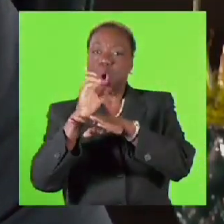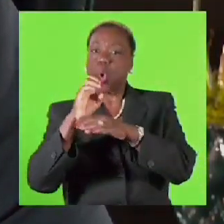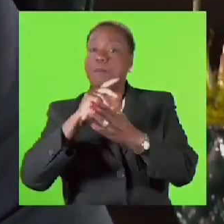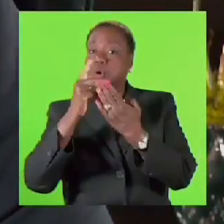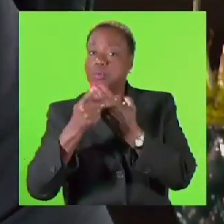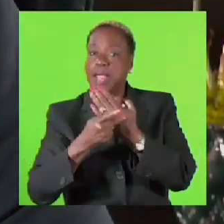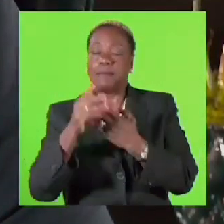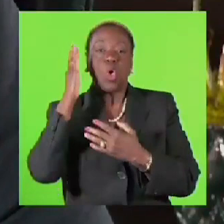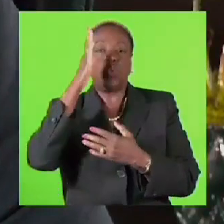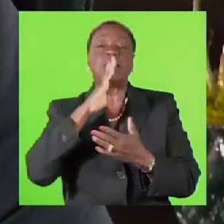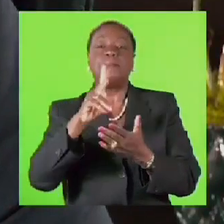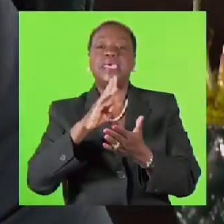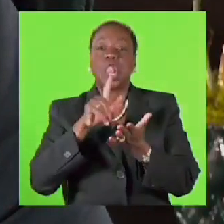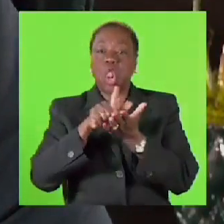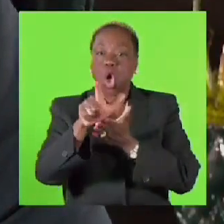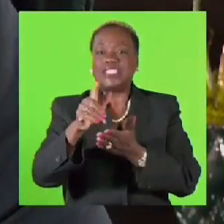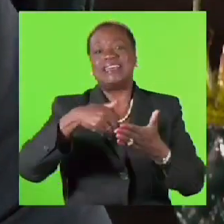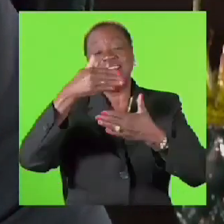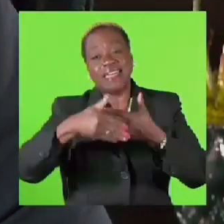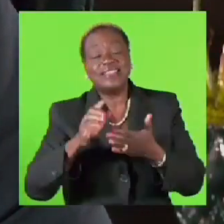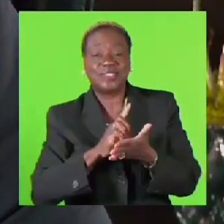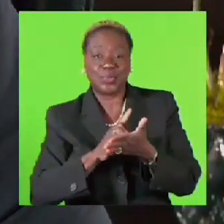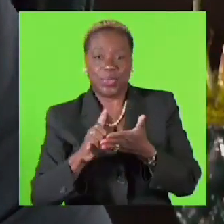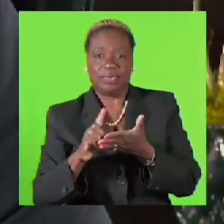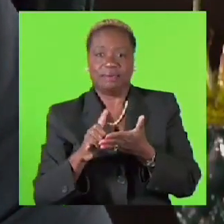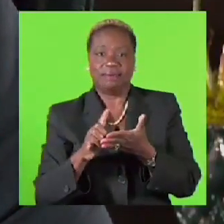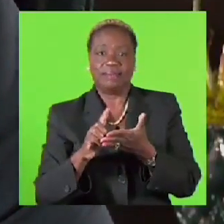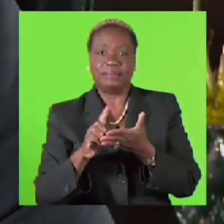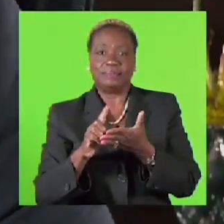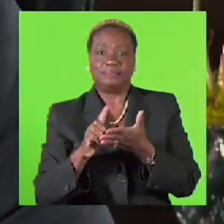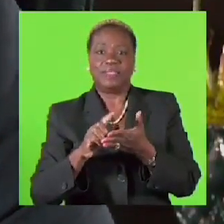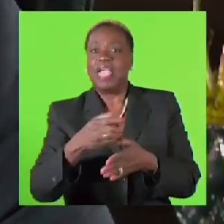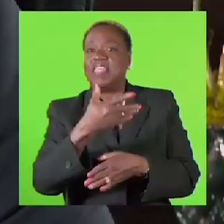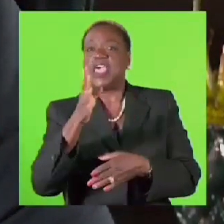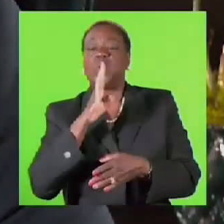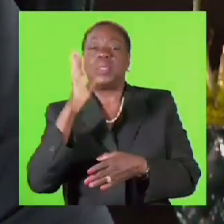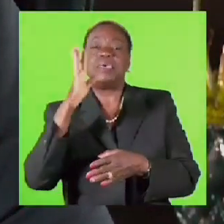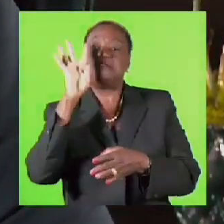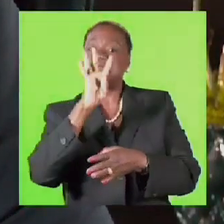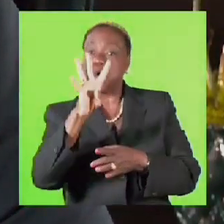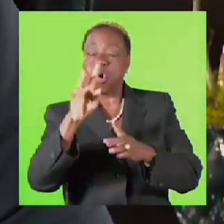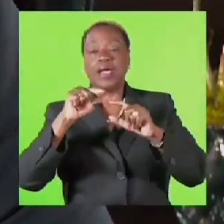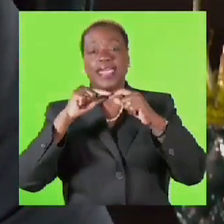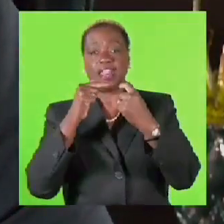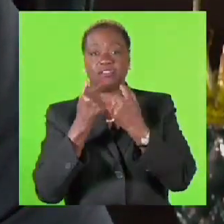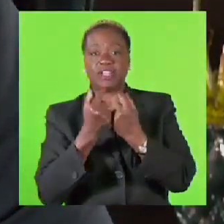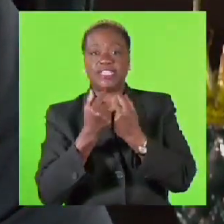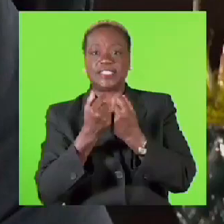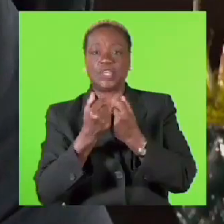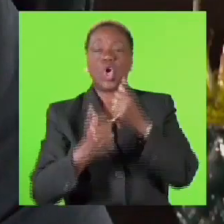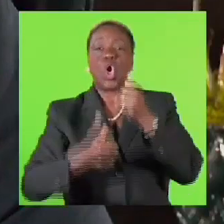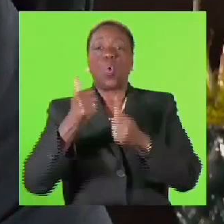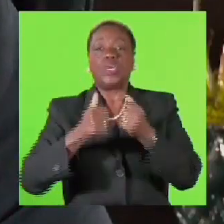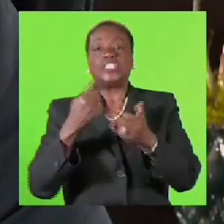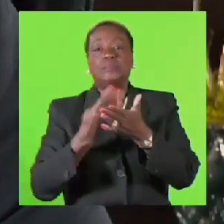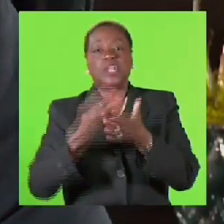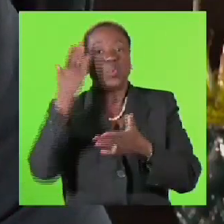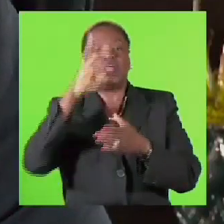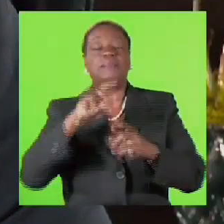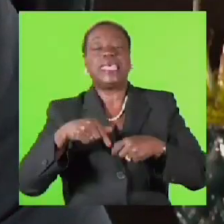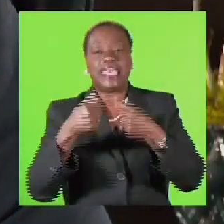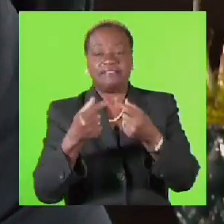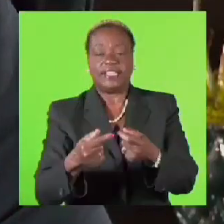program will be launched next week. There will be 4 categories for which vouchers will be